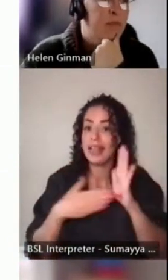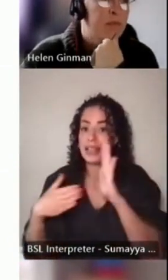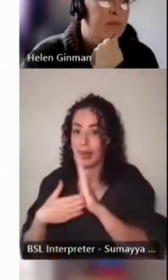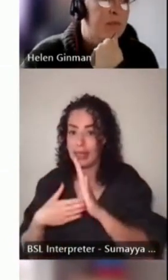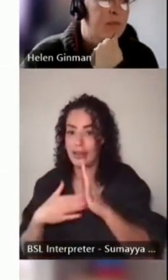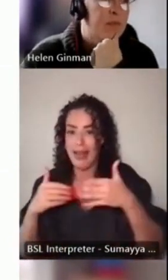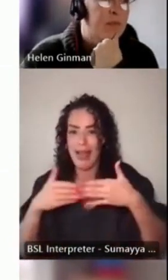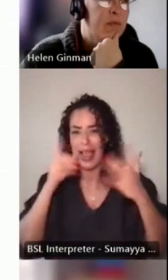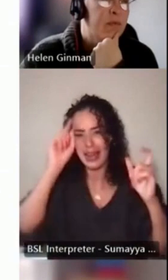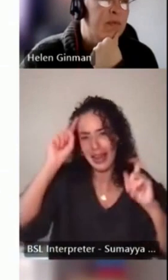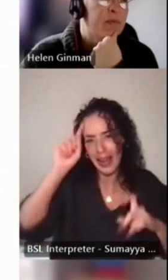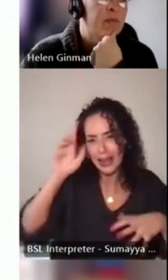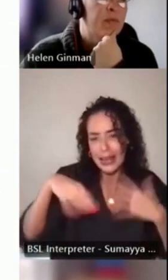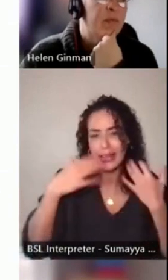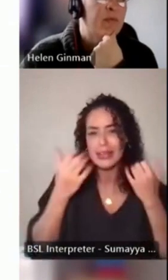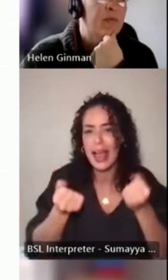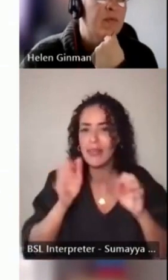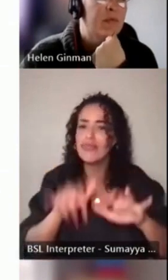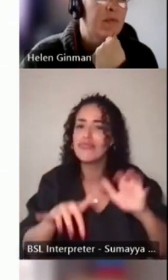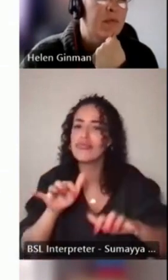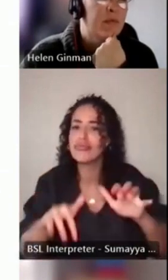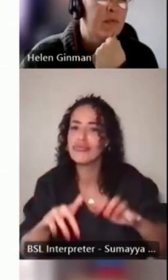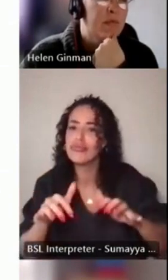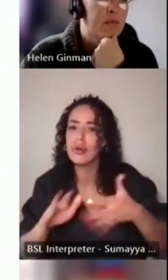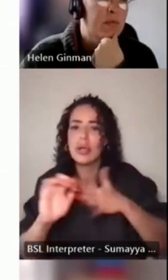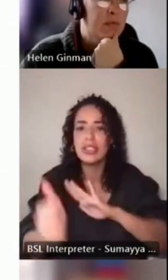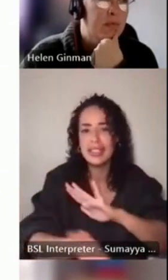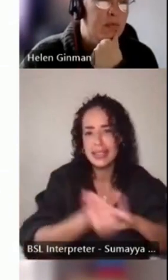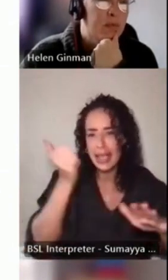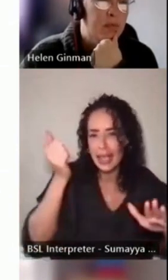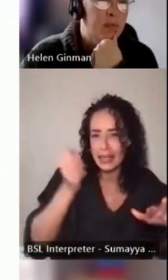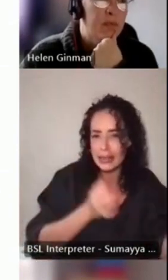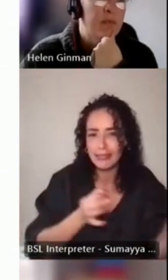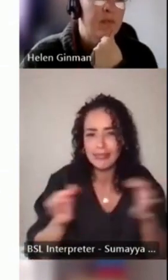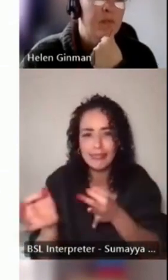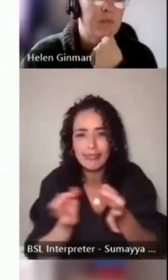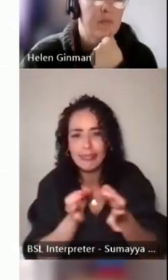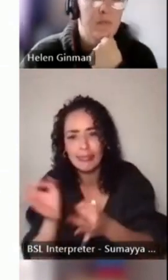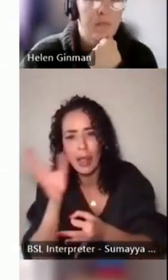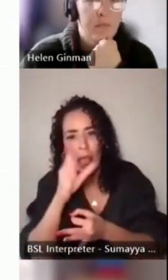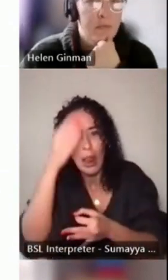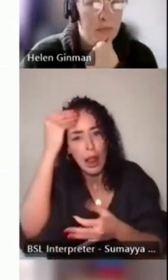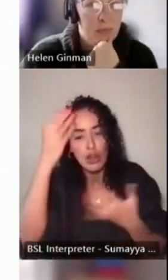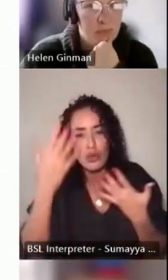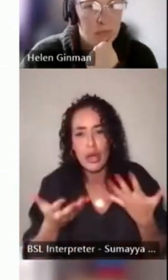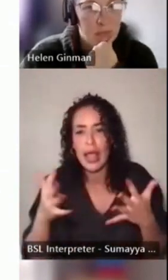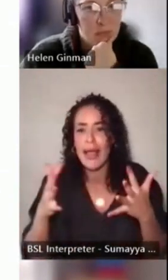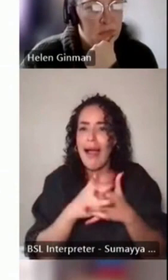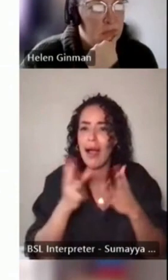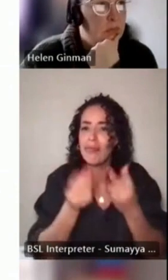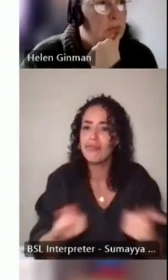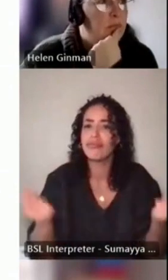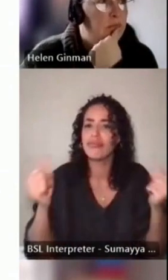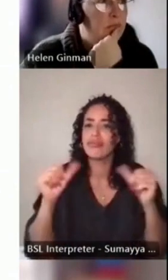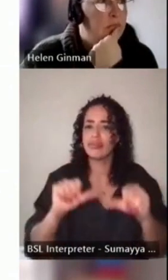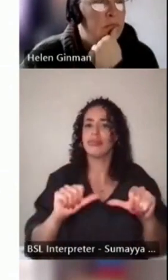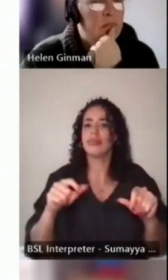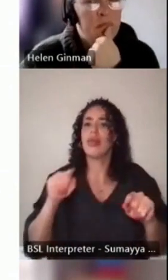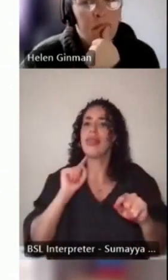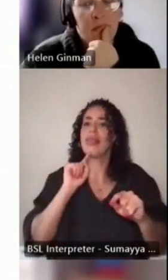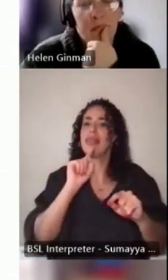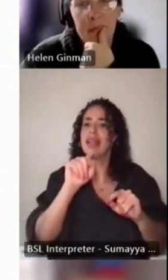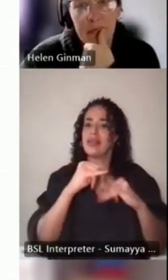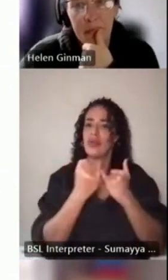any ideas that you've got, any of the skills or techniques that we've learnt about today. How might we resolve